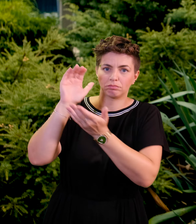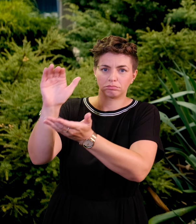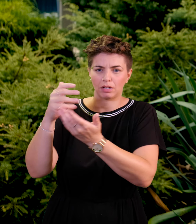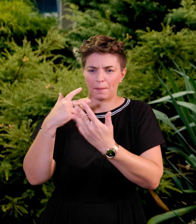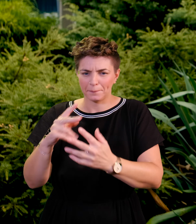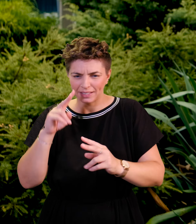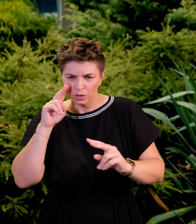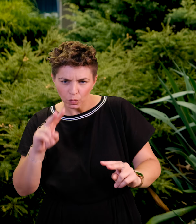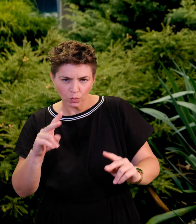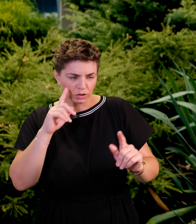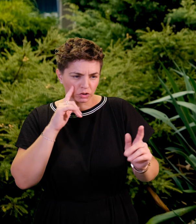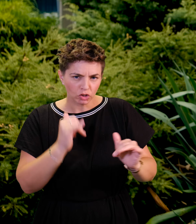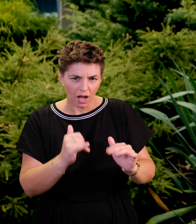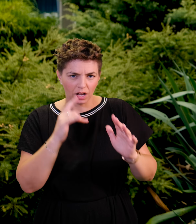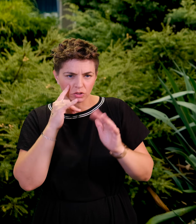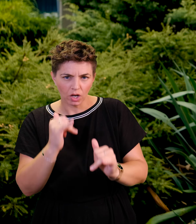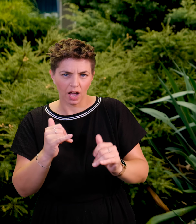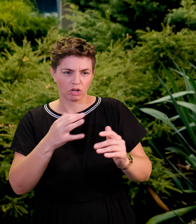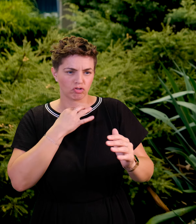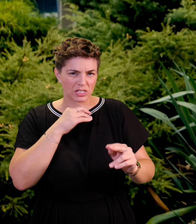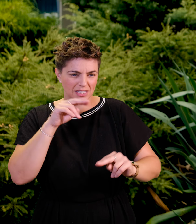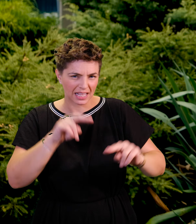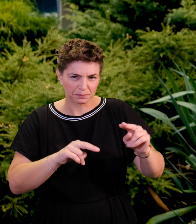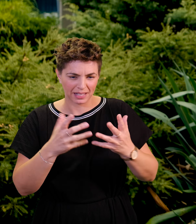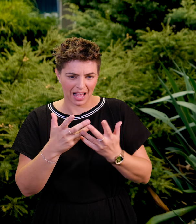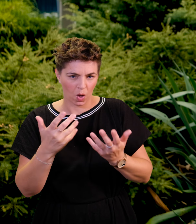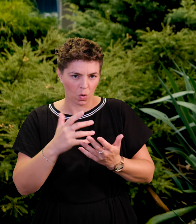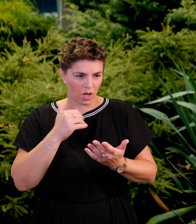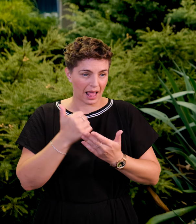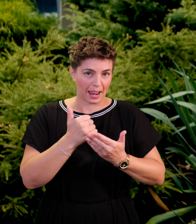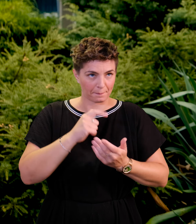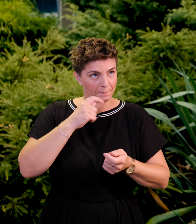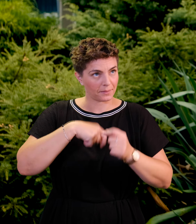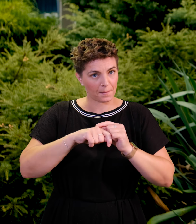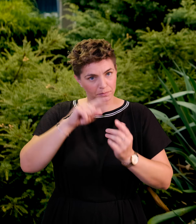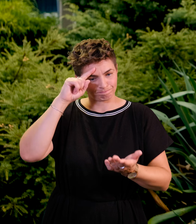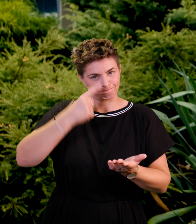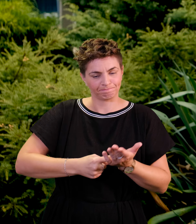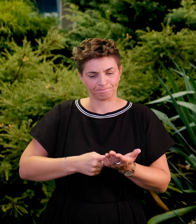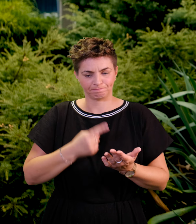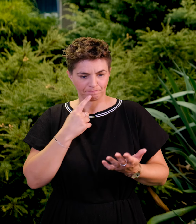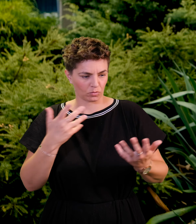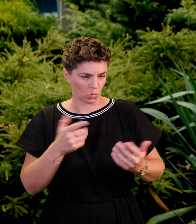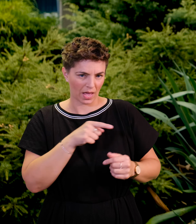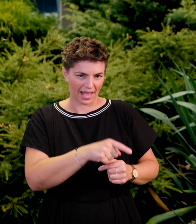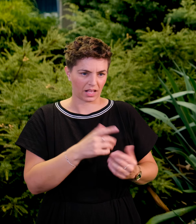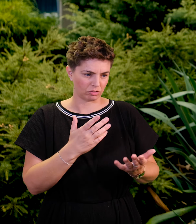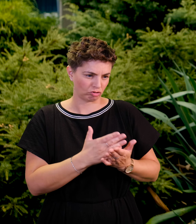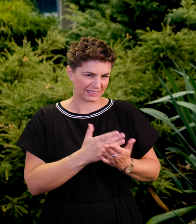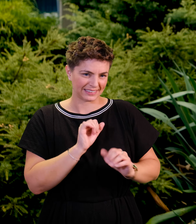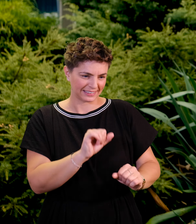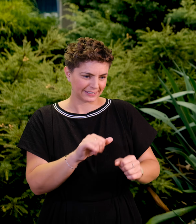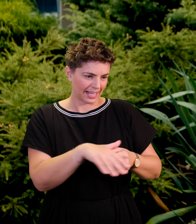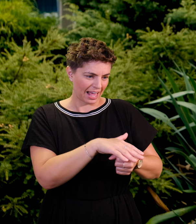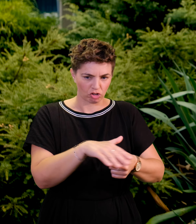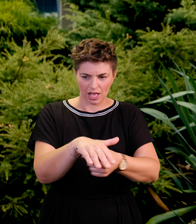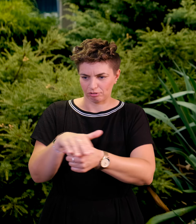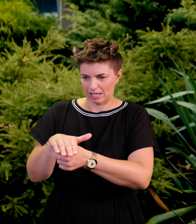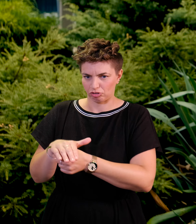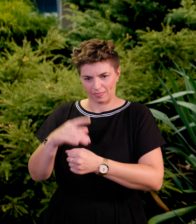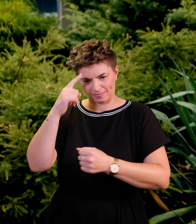processes and algorithms to help us get to a point where they can say, actually, these are the least worst options for the